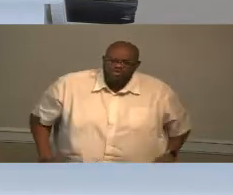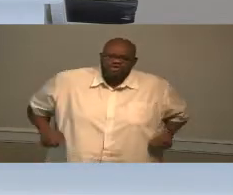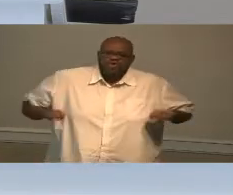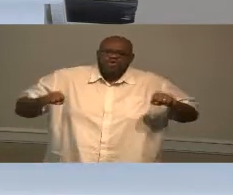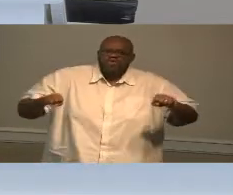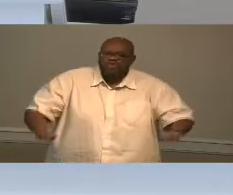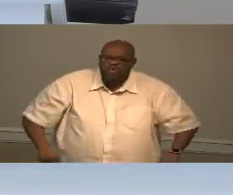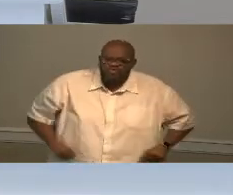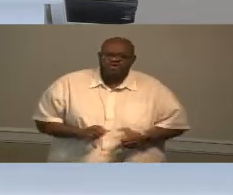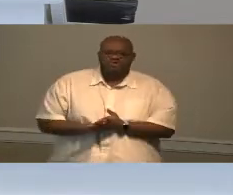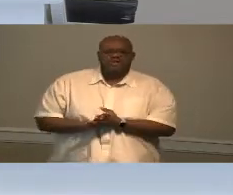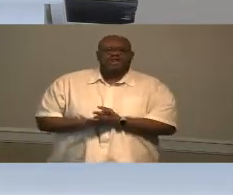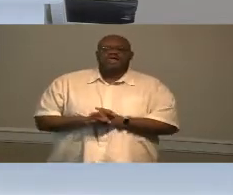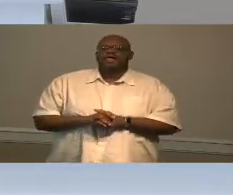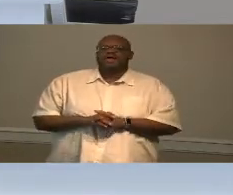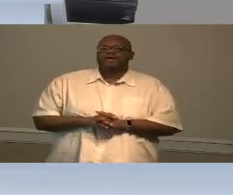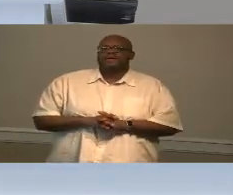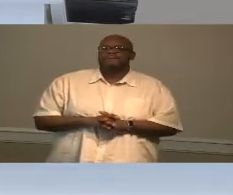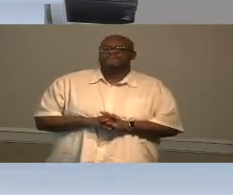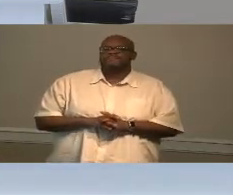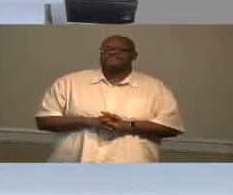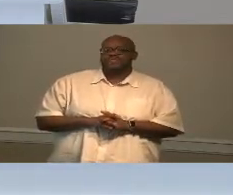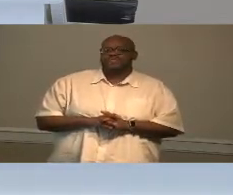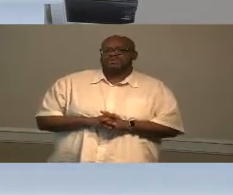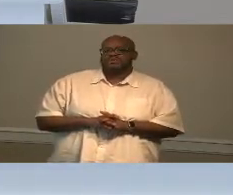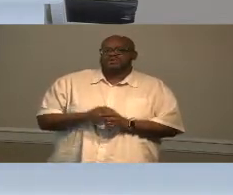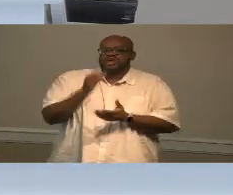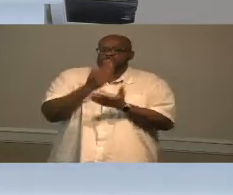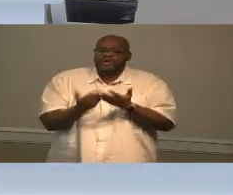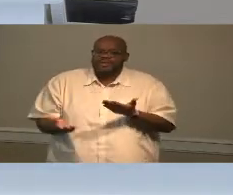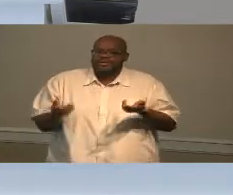something happens, and that's where I want to draw you in today.